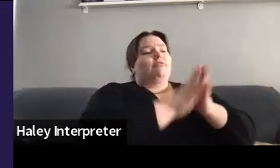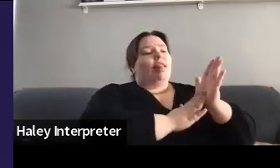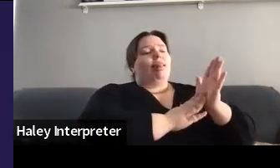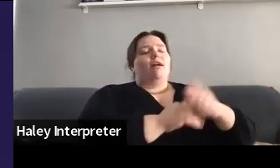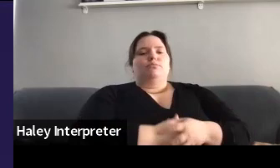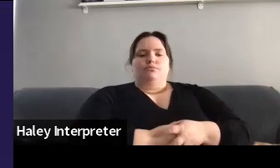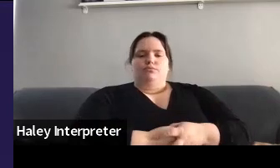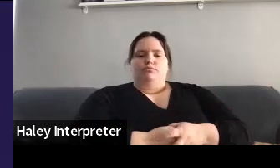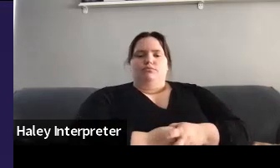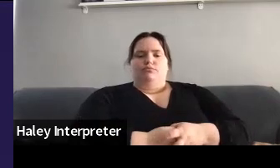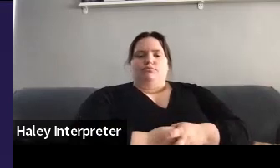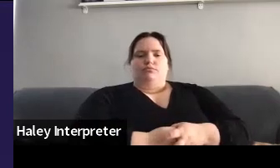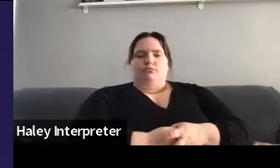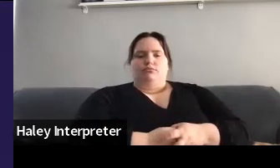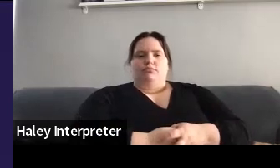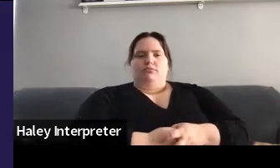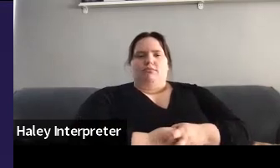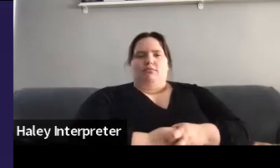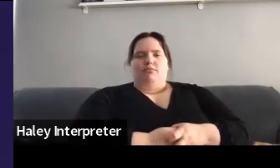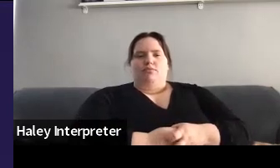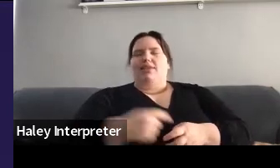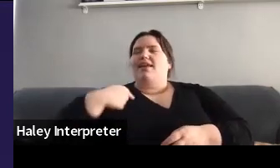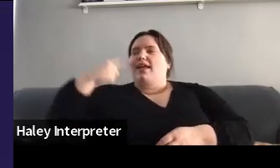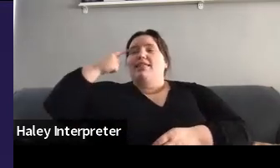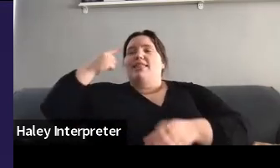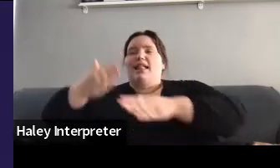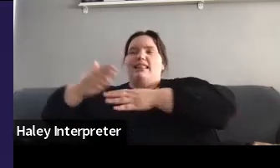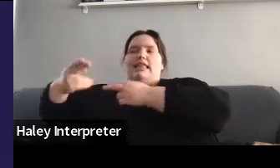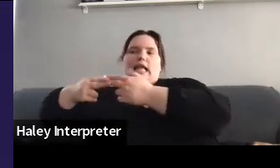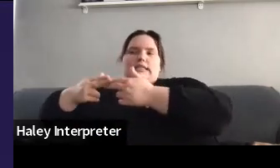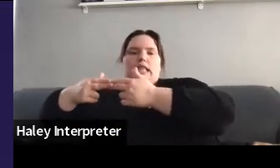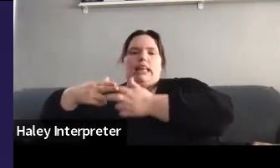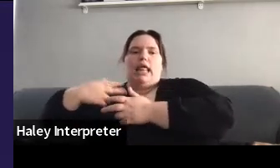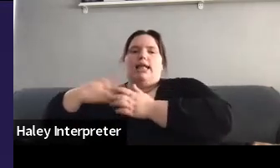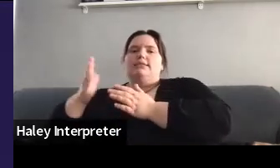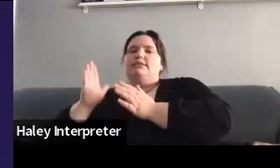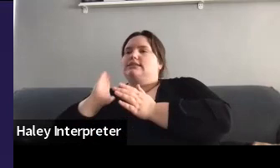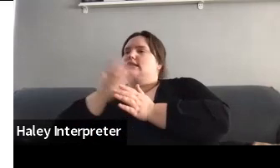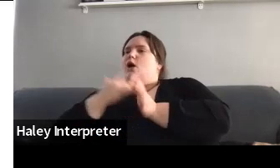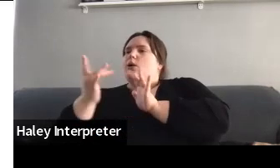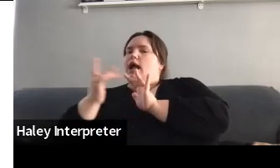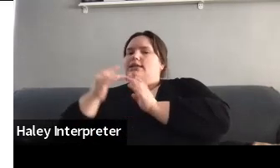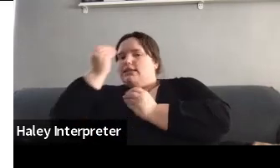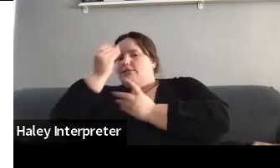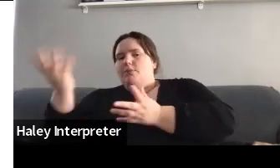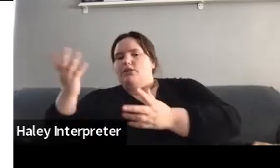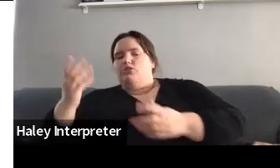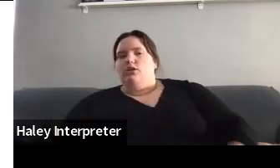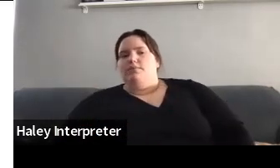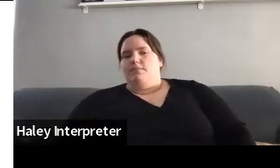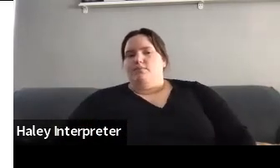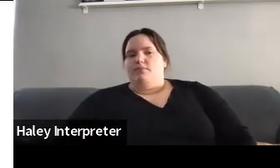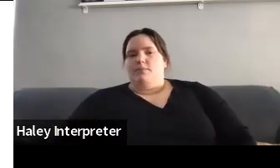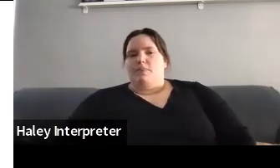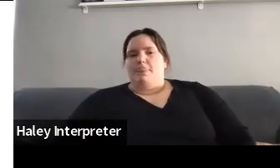think the next slide has like all of like our main office contact information. You're right. Oh,